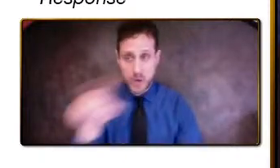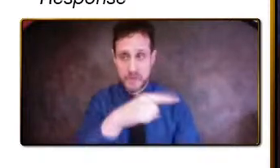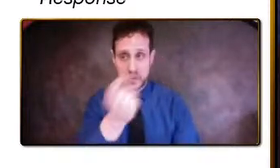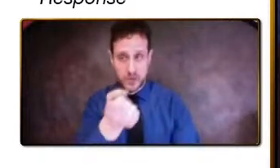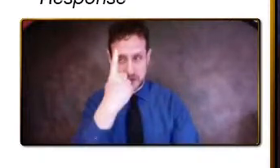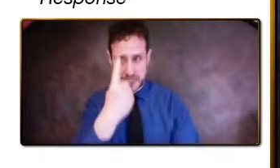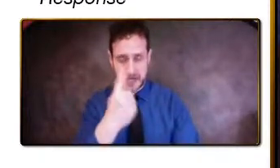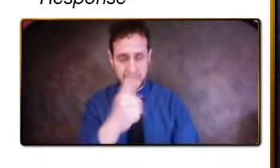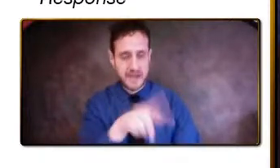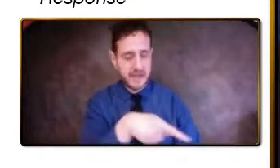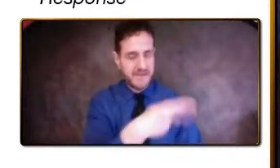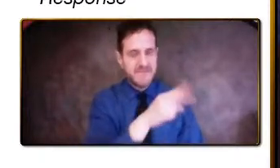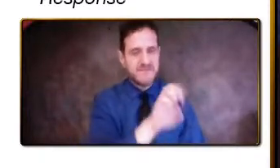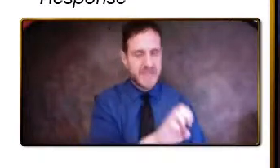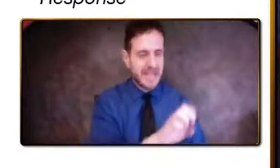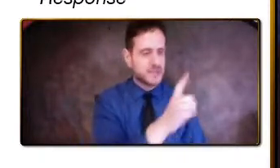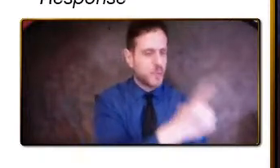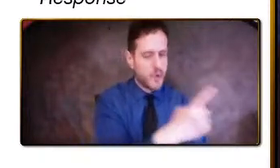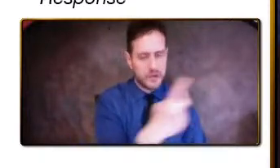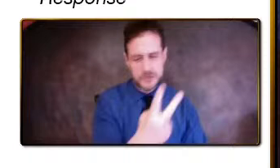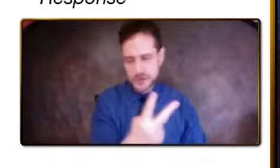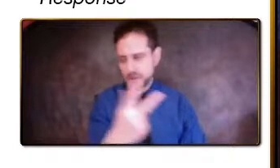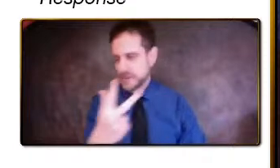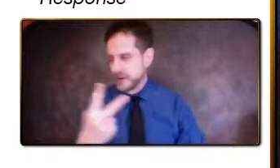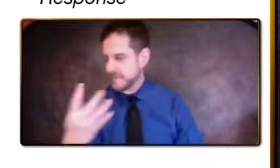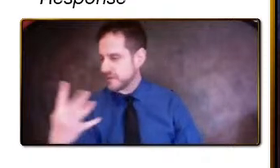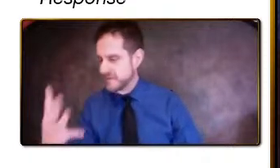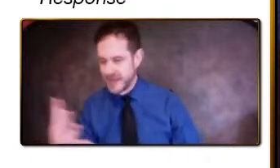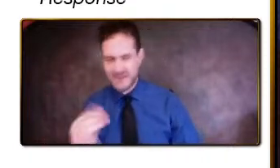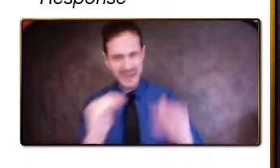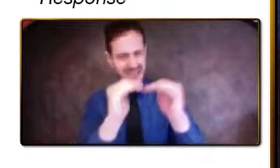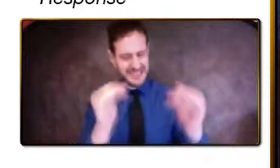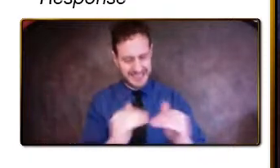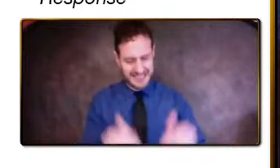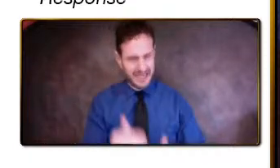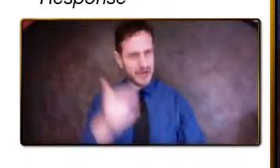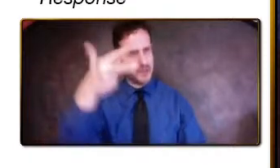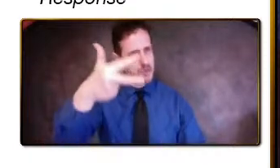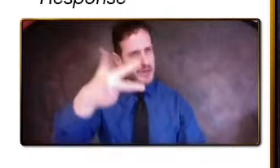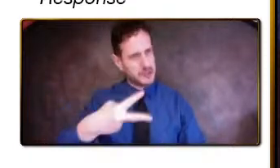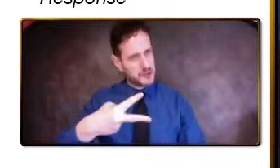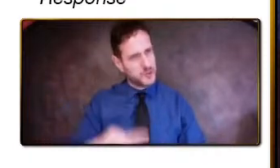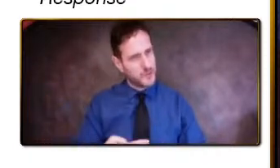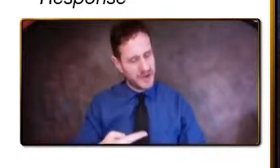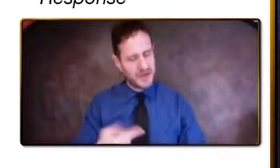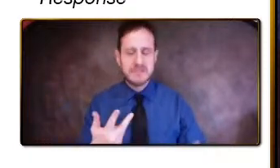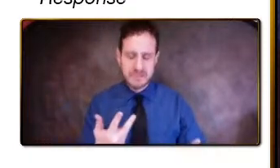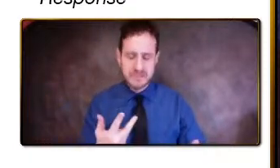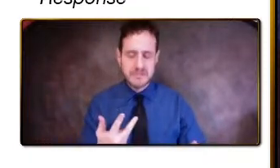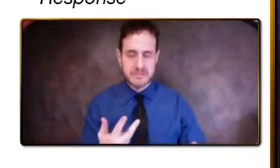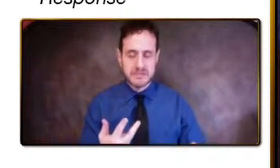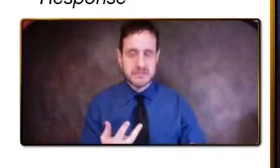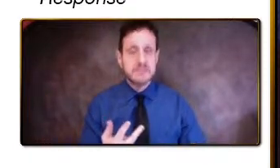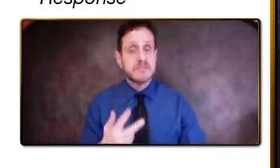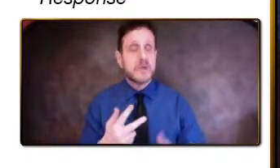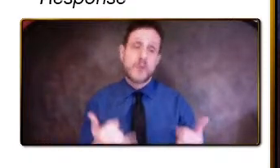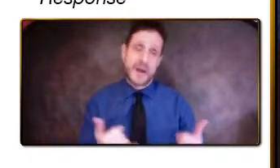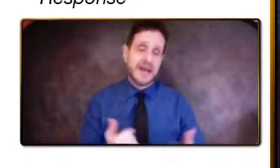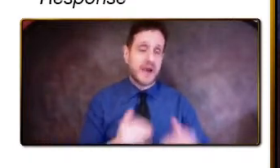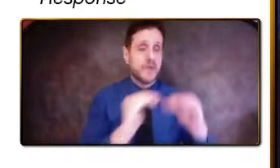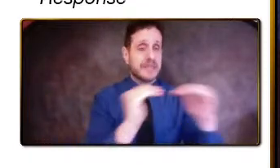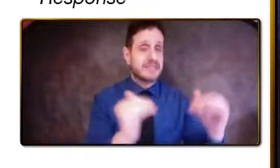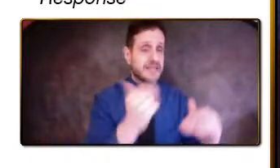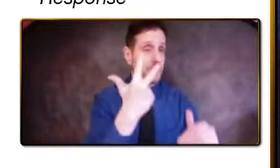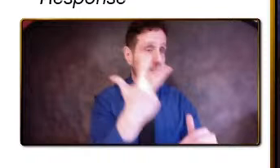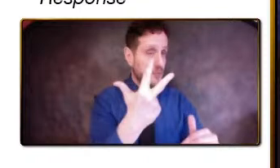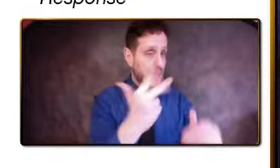as mentioned. There are really, at this point, there's Tier 3, Tier 2, Tier 1, and Phase 4. I mean, those are really